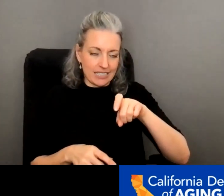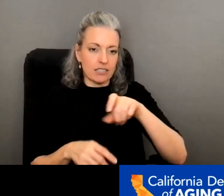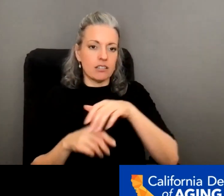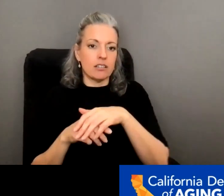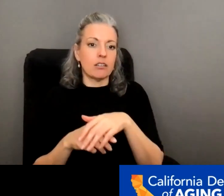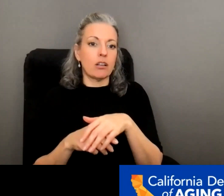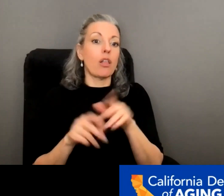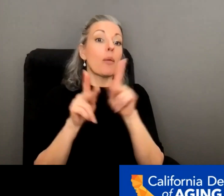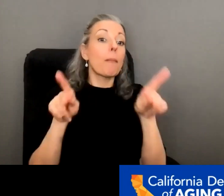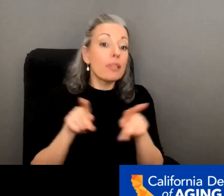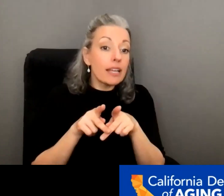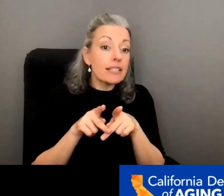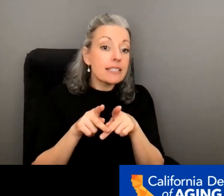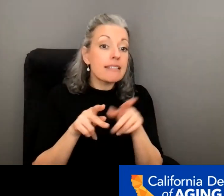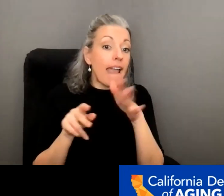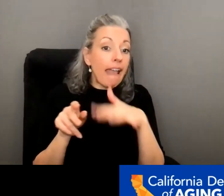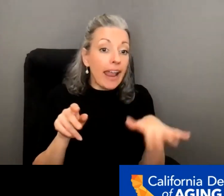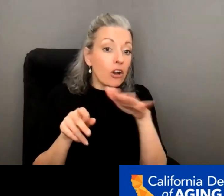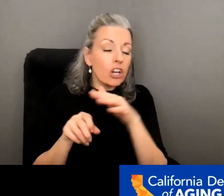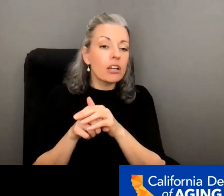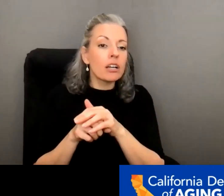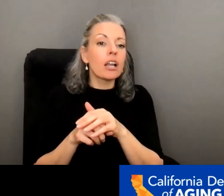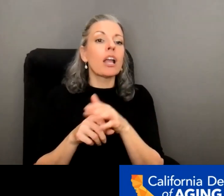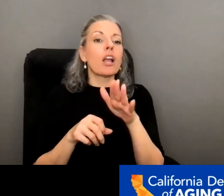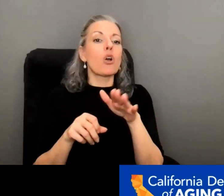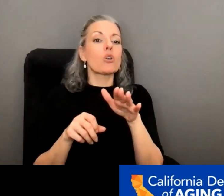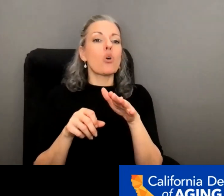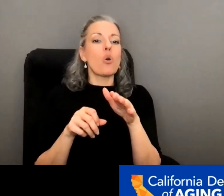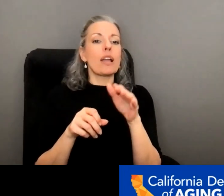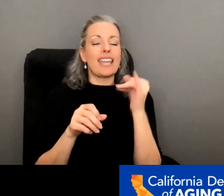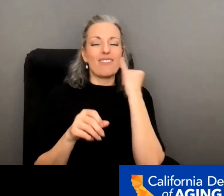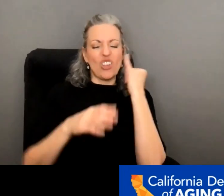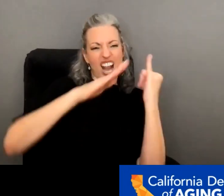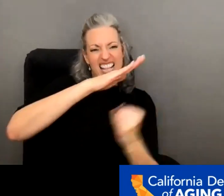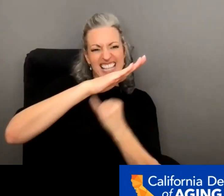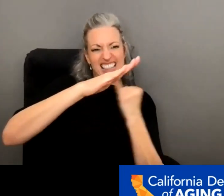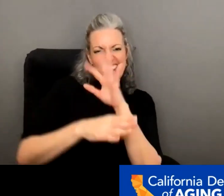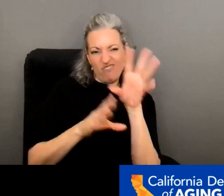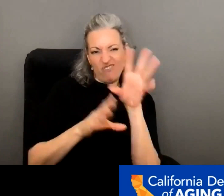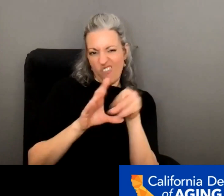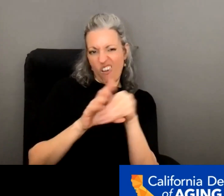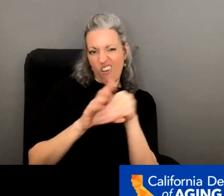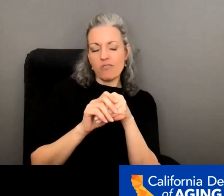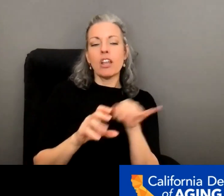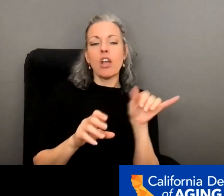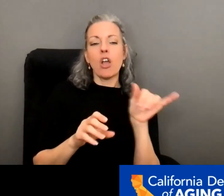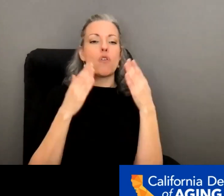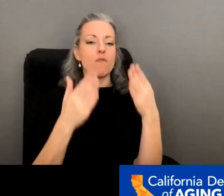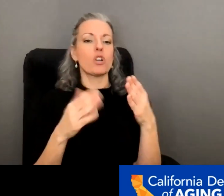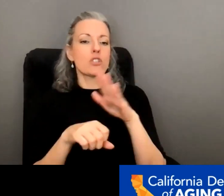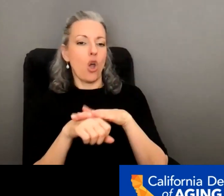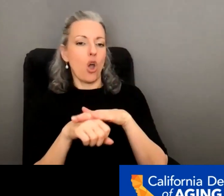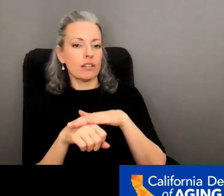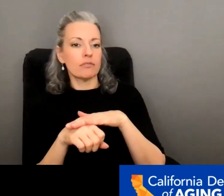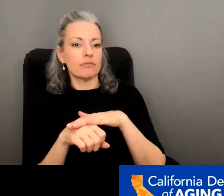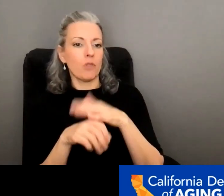place and location, and also help us identify geographically isolated participants. And then we'll also be focusing,